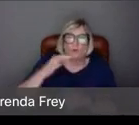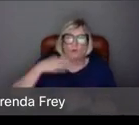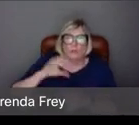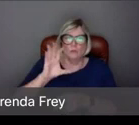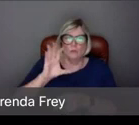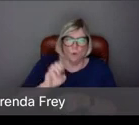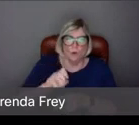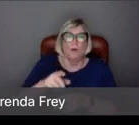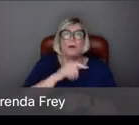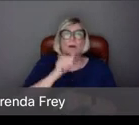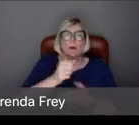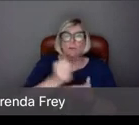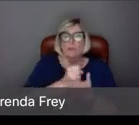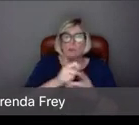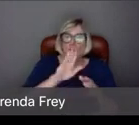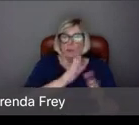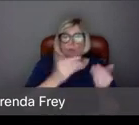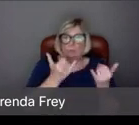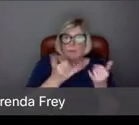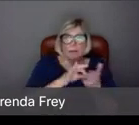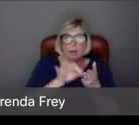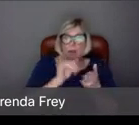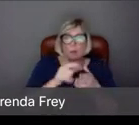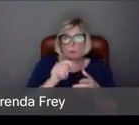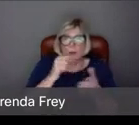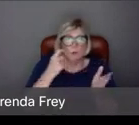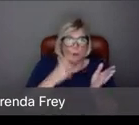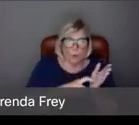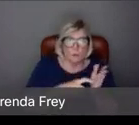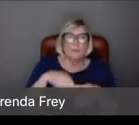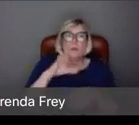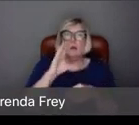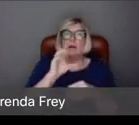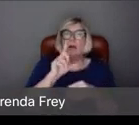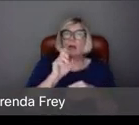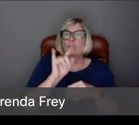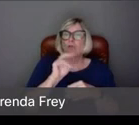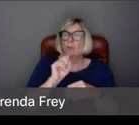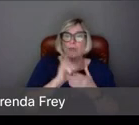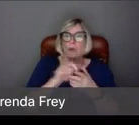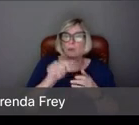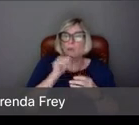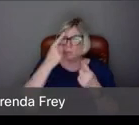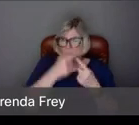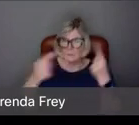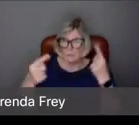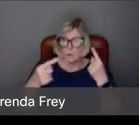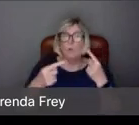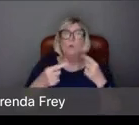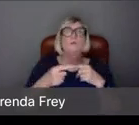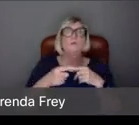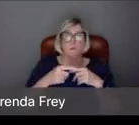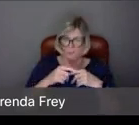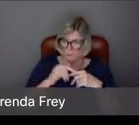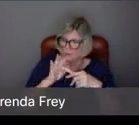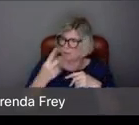to your existing accounts you may not notice. Collections that are not disputed will affect your credit report if someone sends your